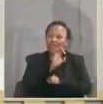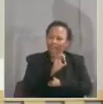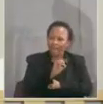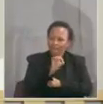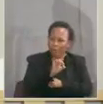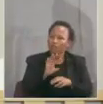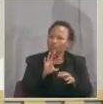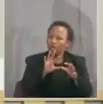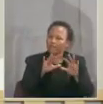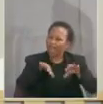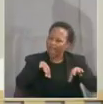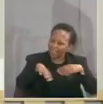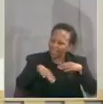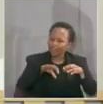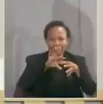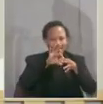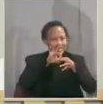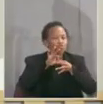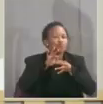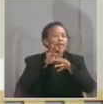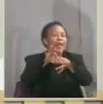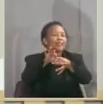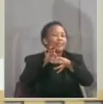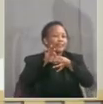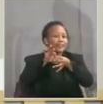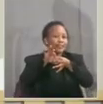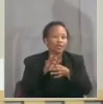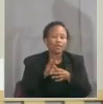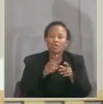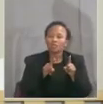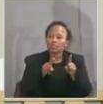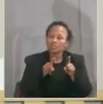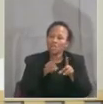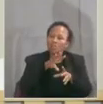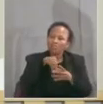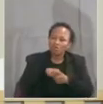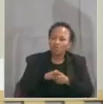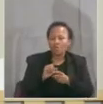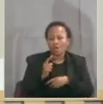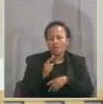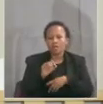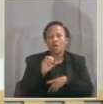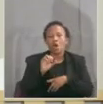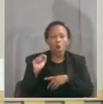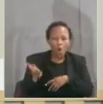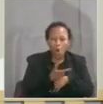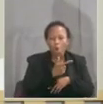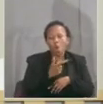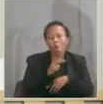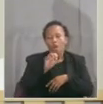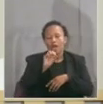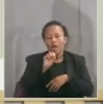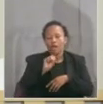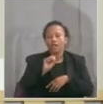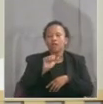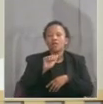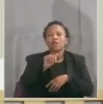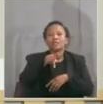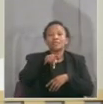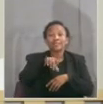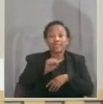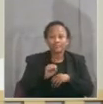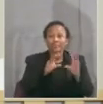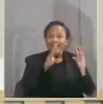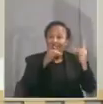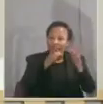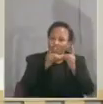overt-related activities together with all other South African Police Service divisions to